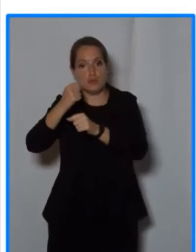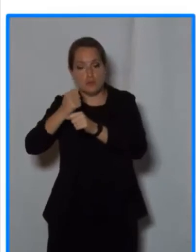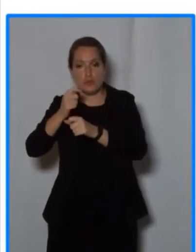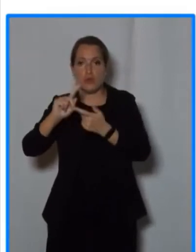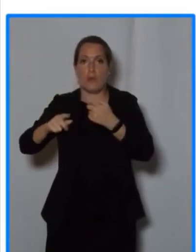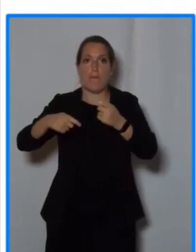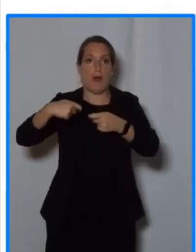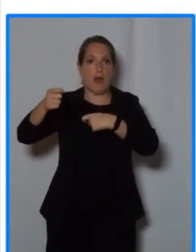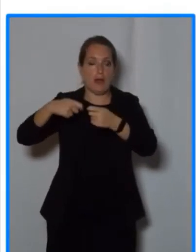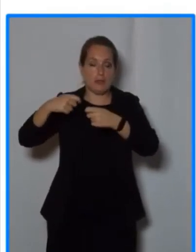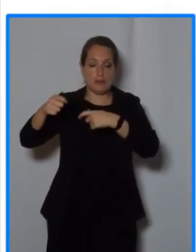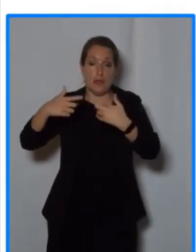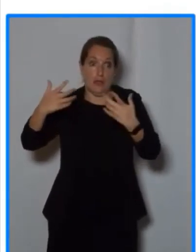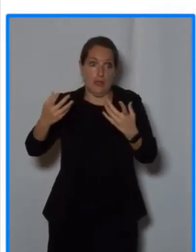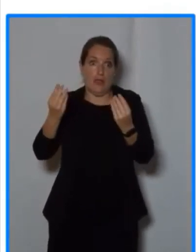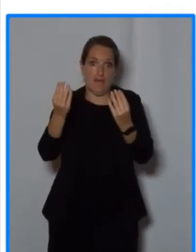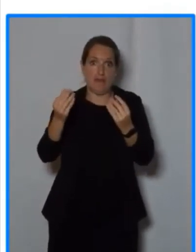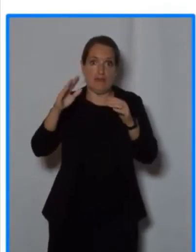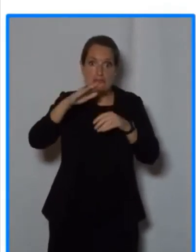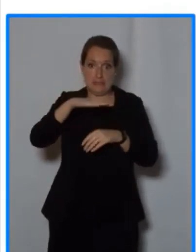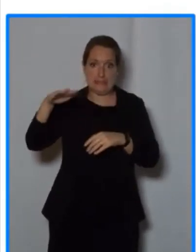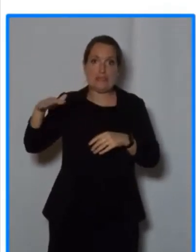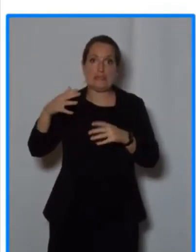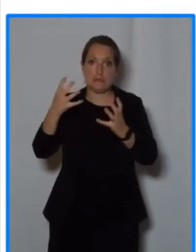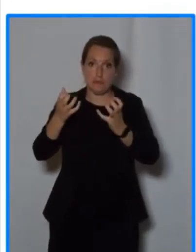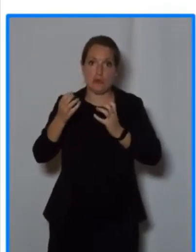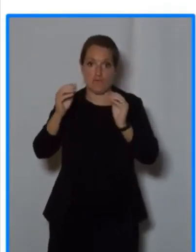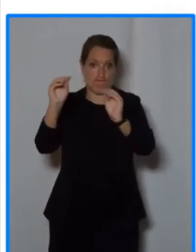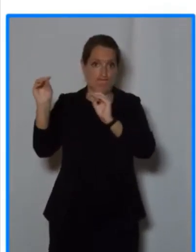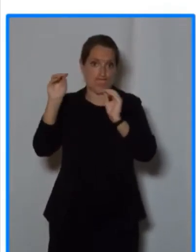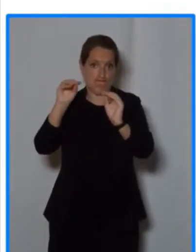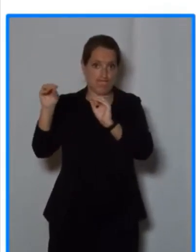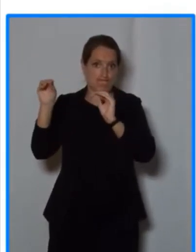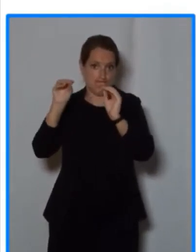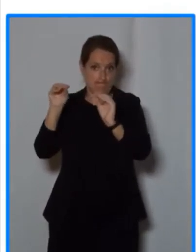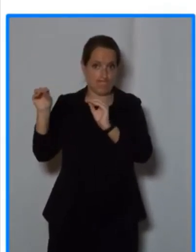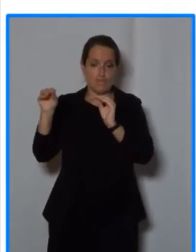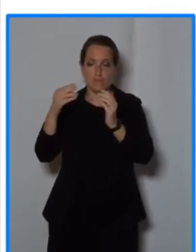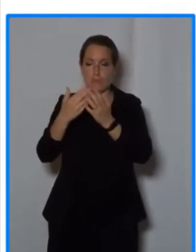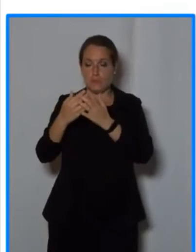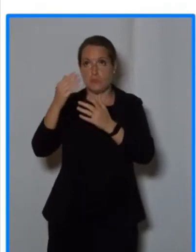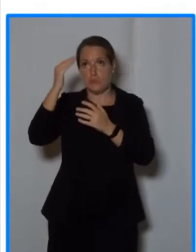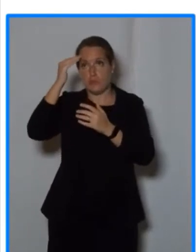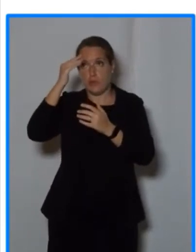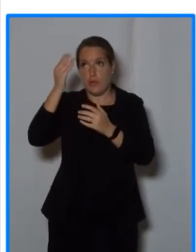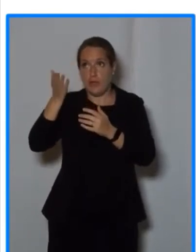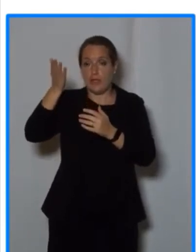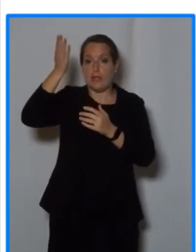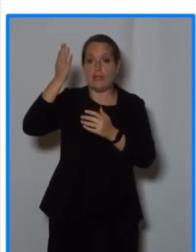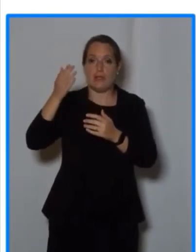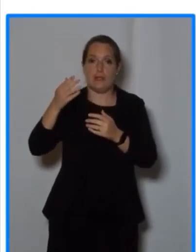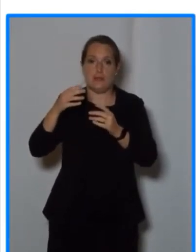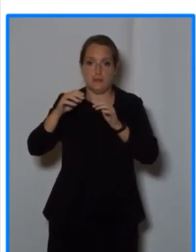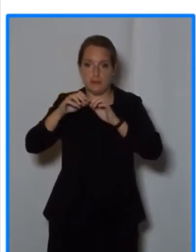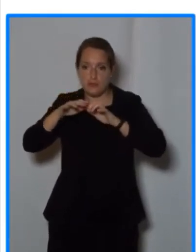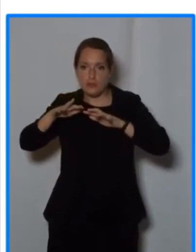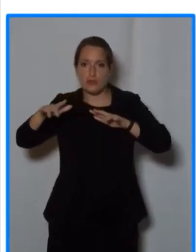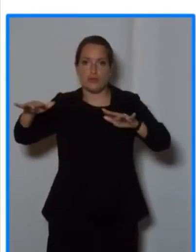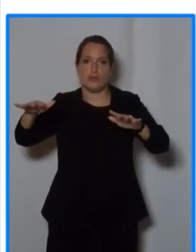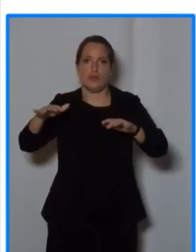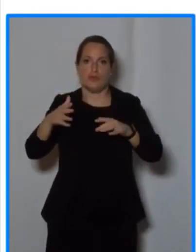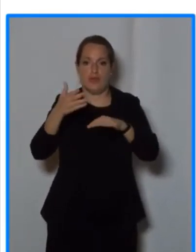to educate and requires definitely a systematic approach for education and then managing the change when people need